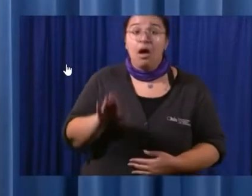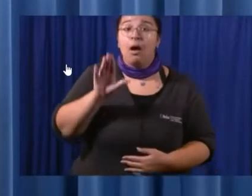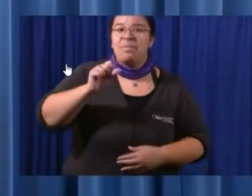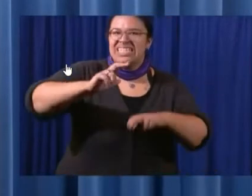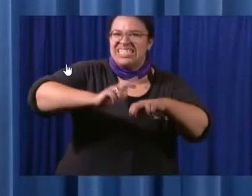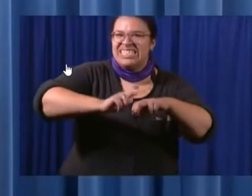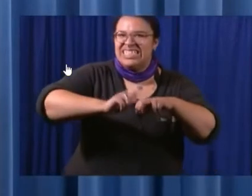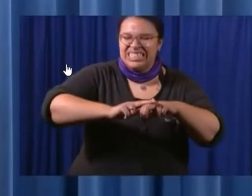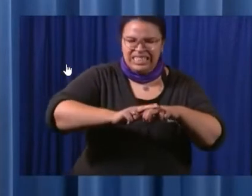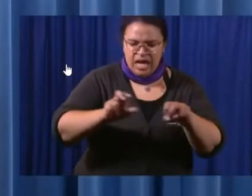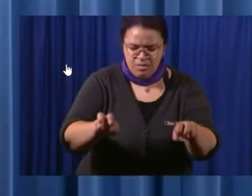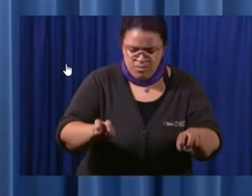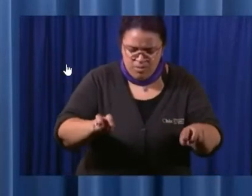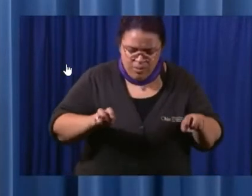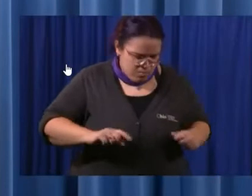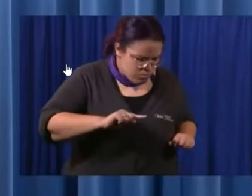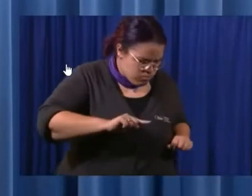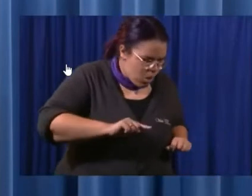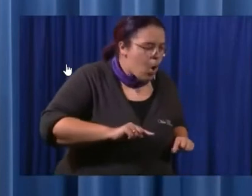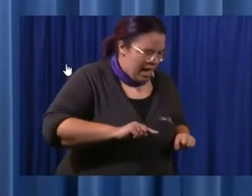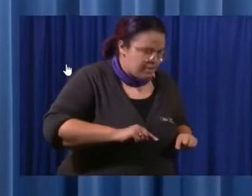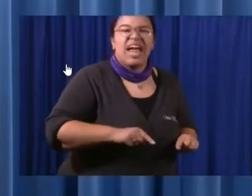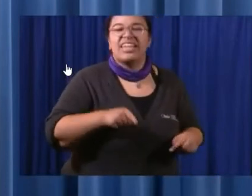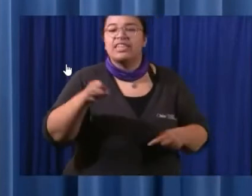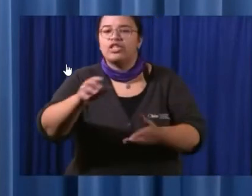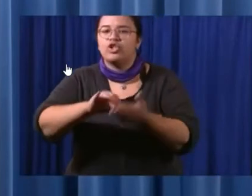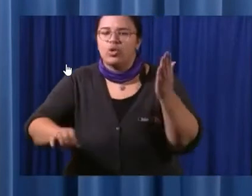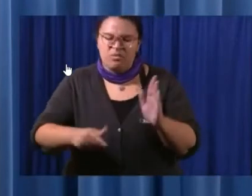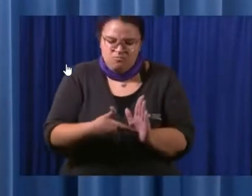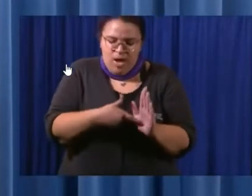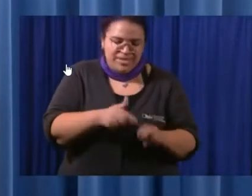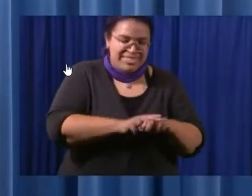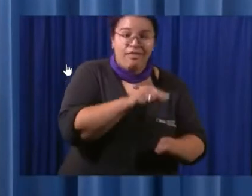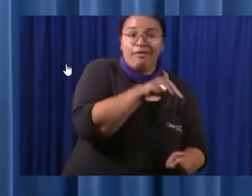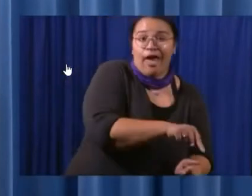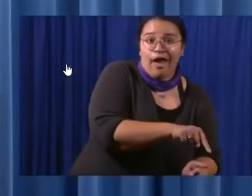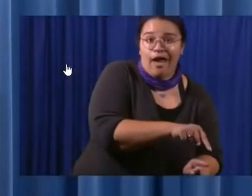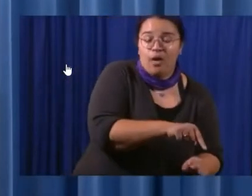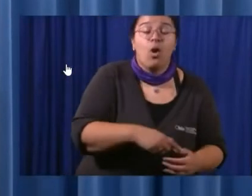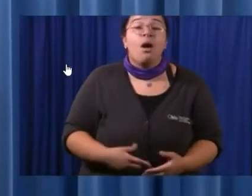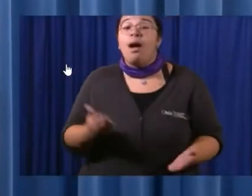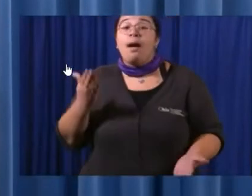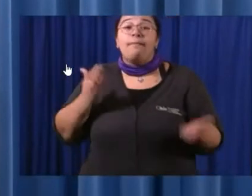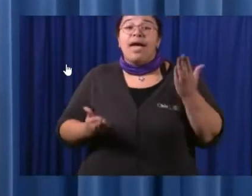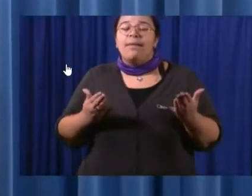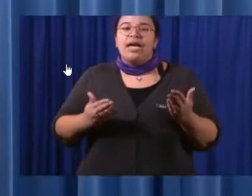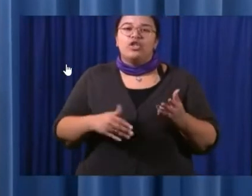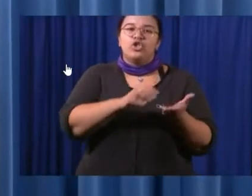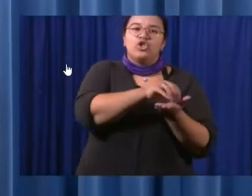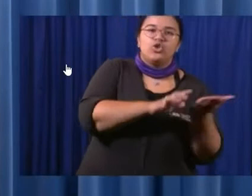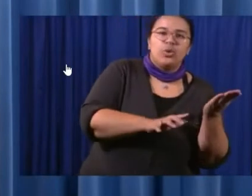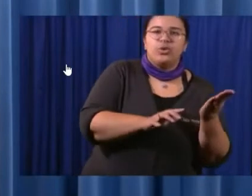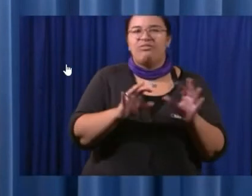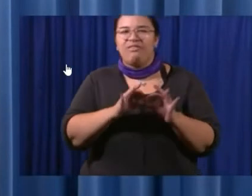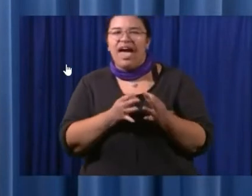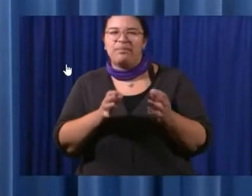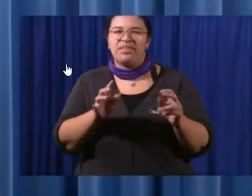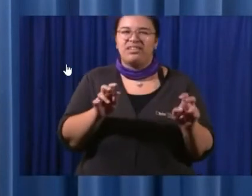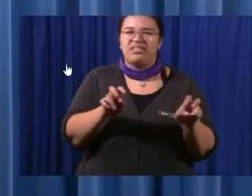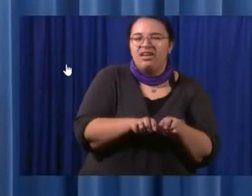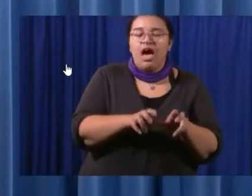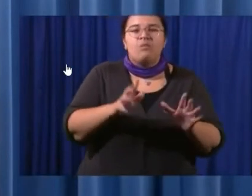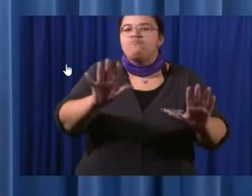and if there are three family members get on the bus, they got to sit together on the bus. I mean, there's all kinds of ways. We don't intend. It